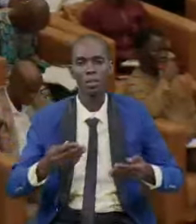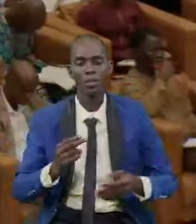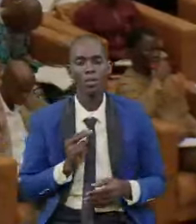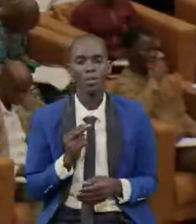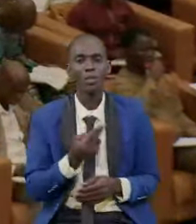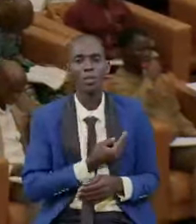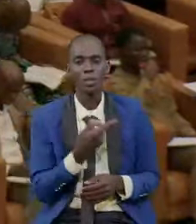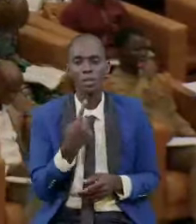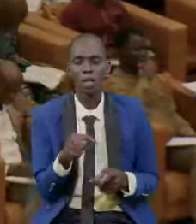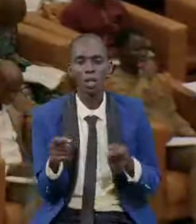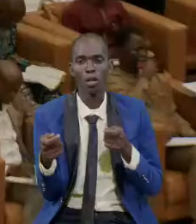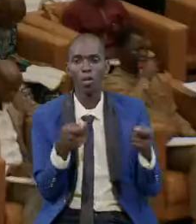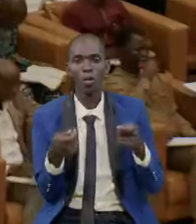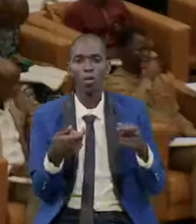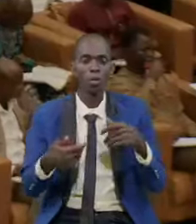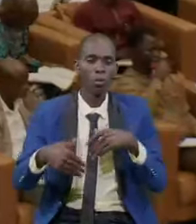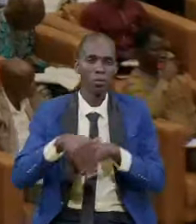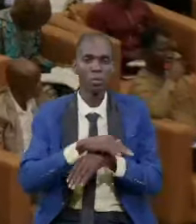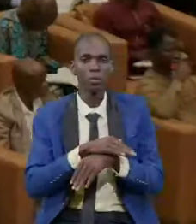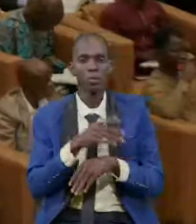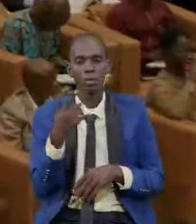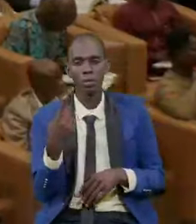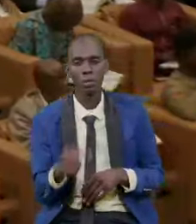the control over the